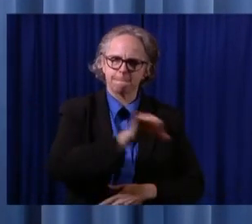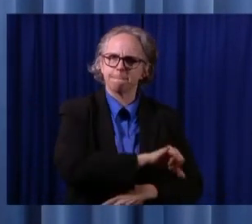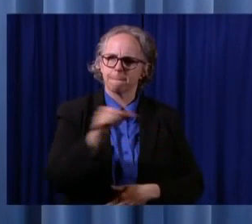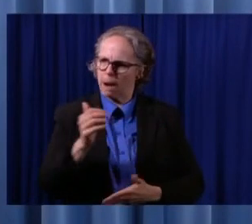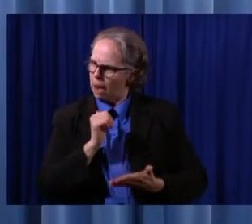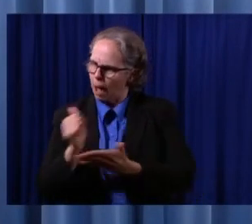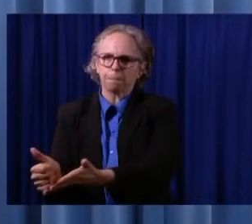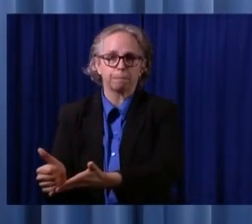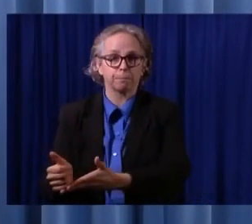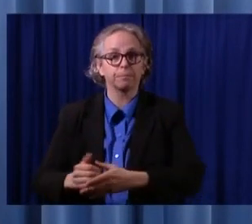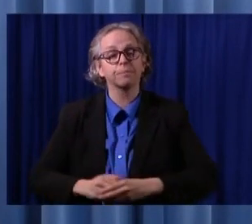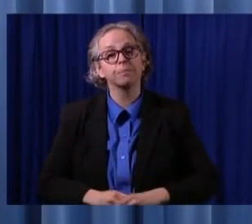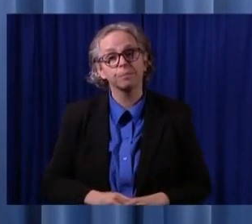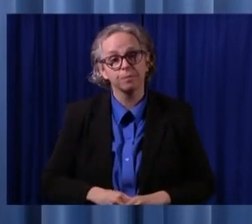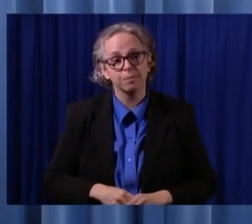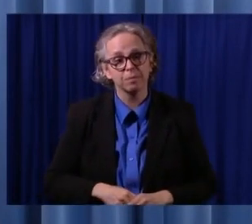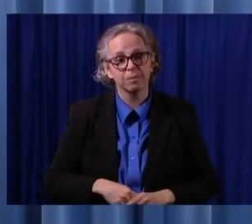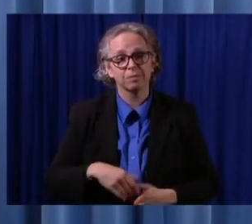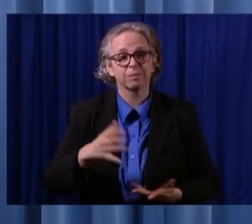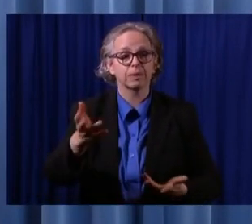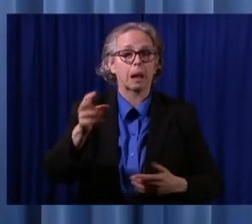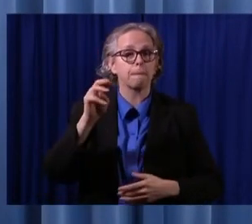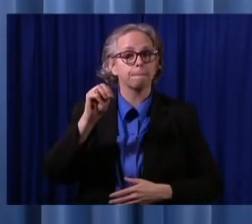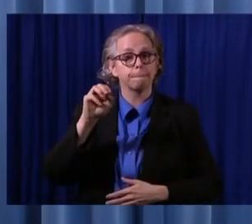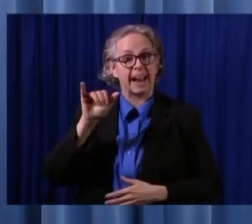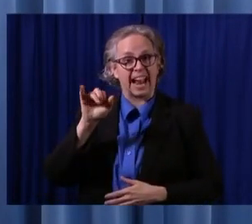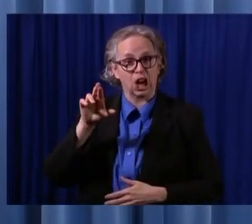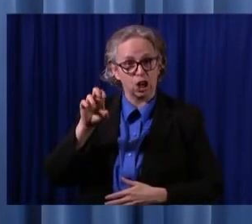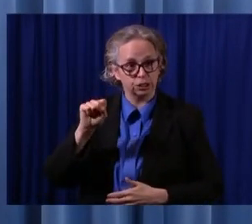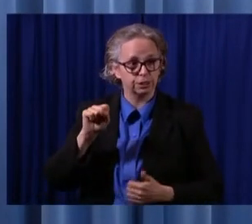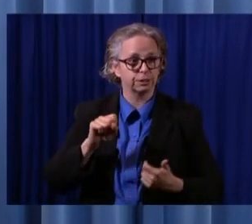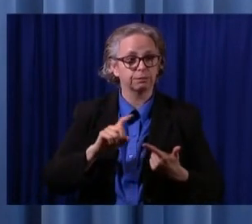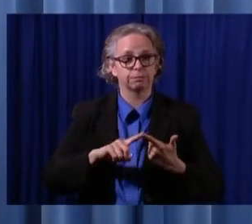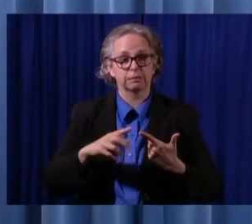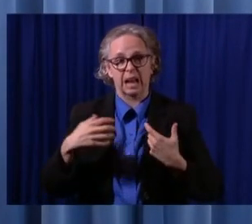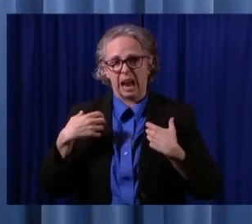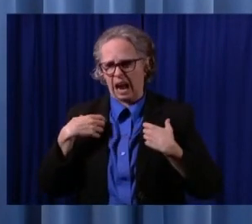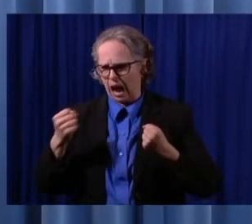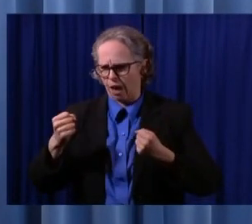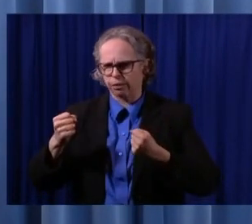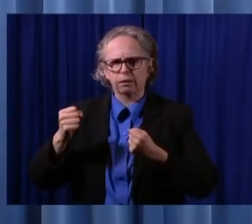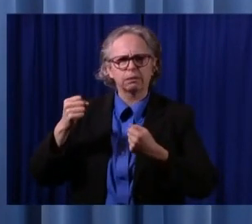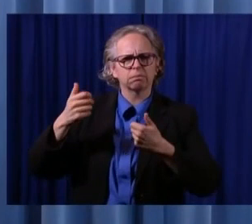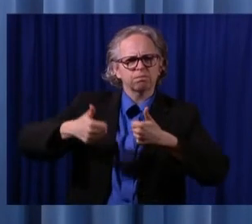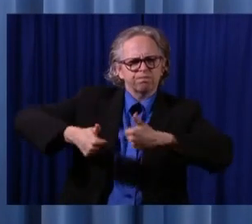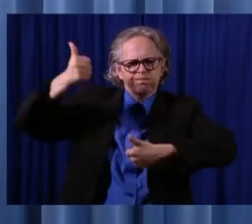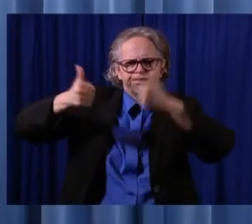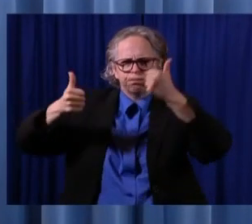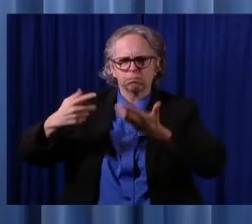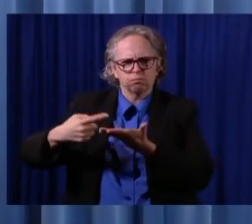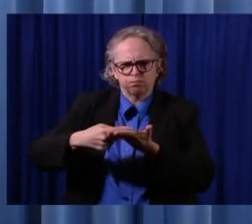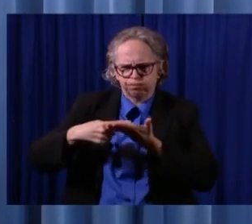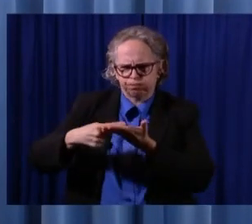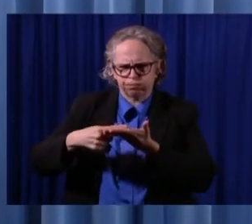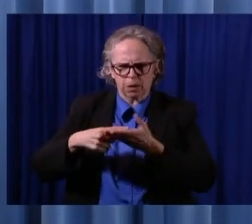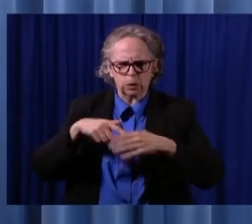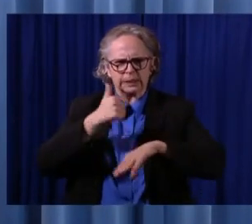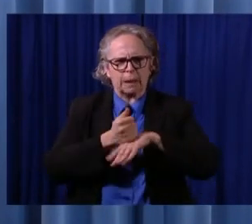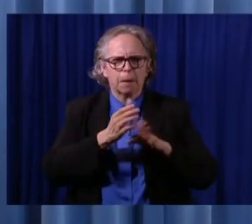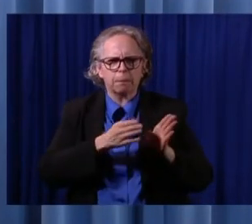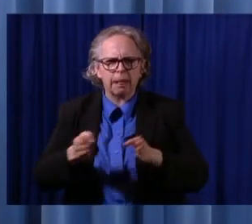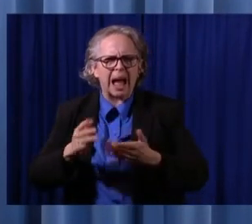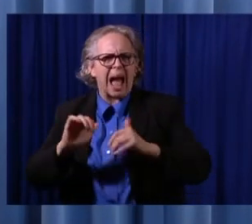health officials with our team and just really kind of talk through what the plan is. So what we are going to be doing,